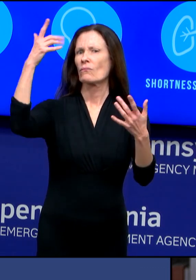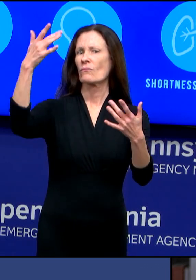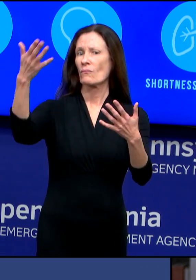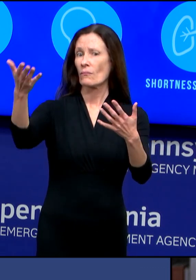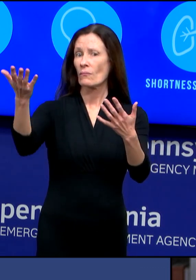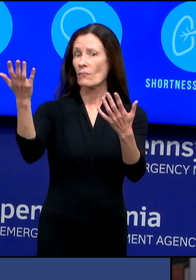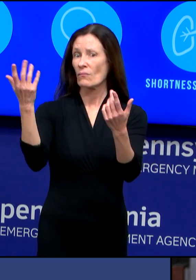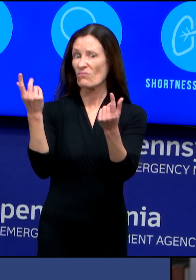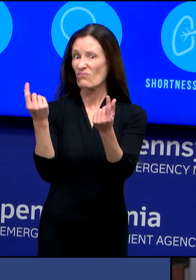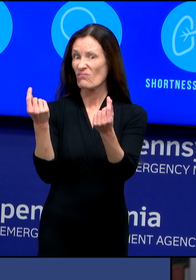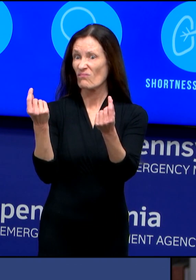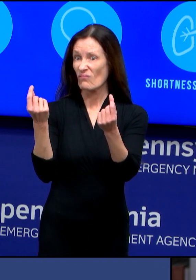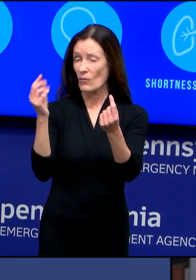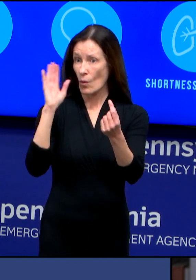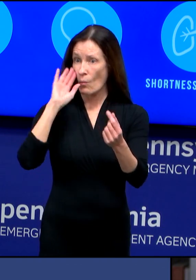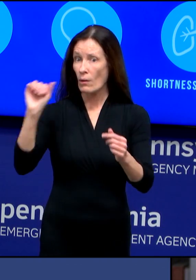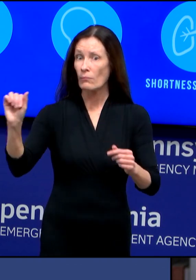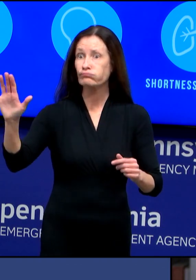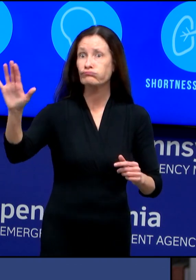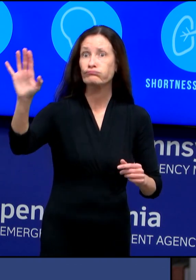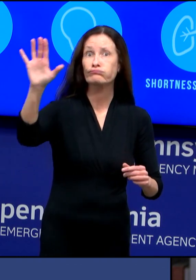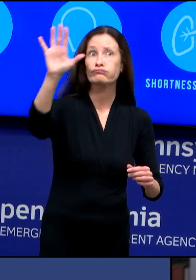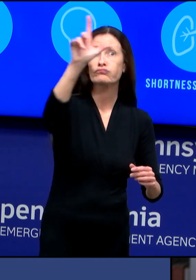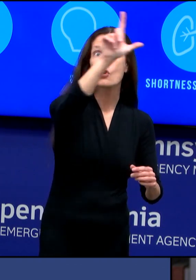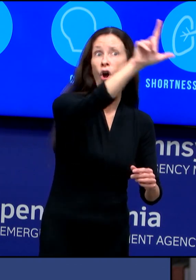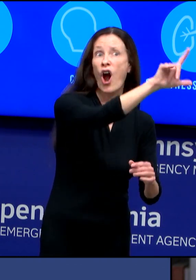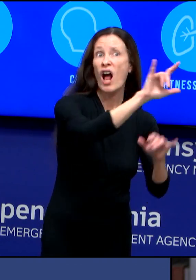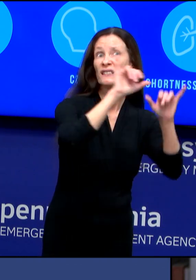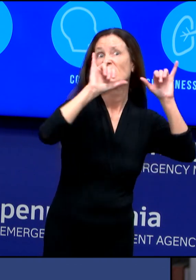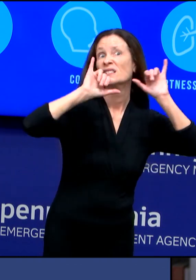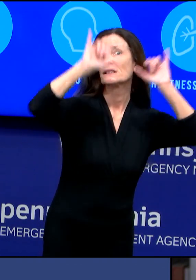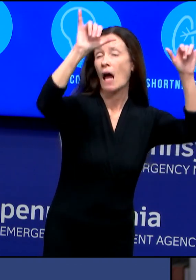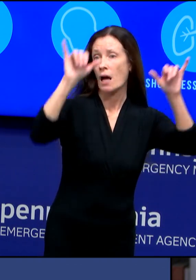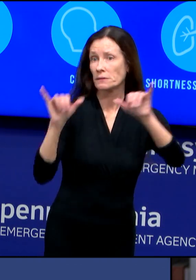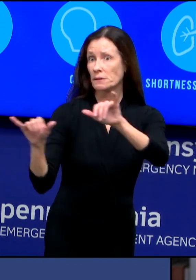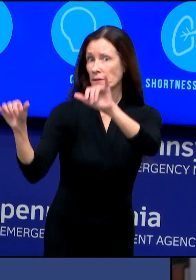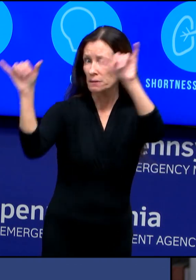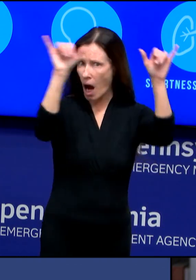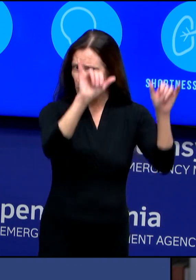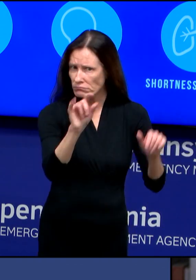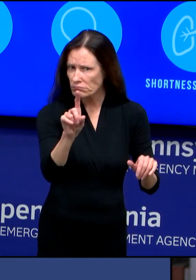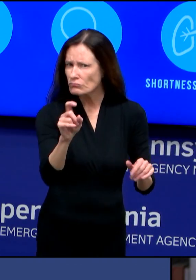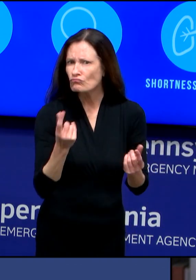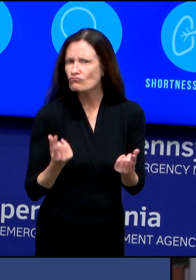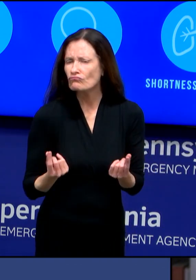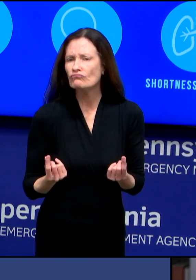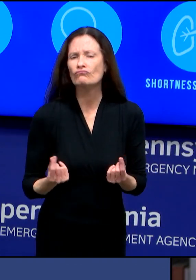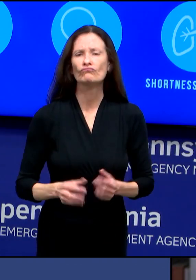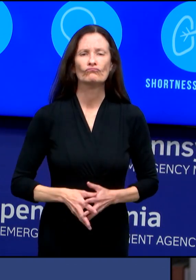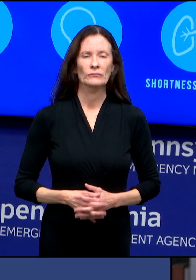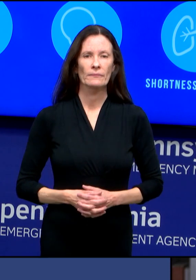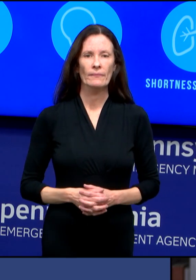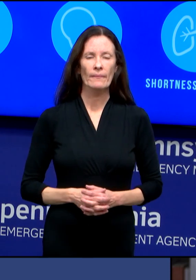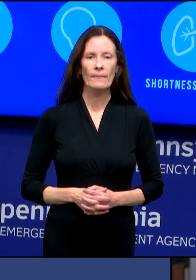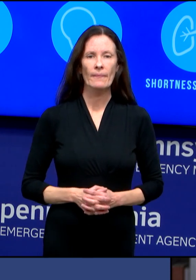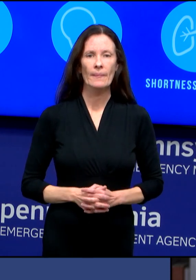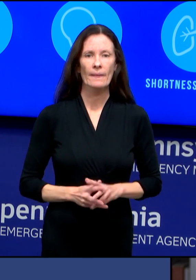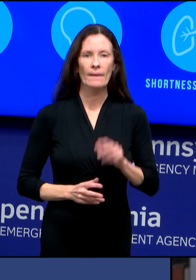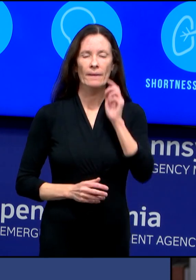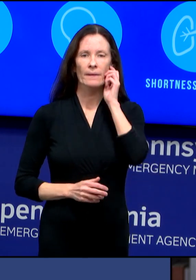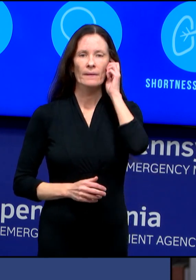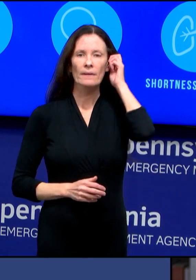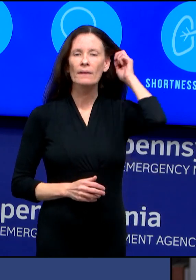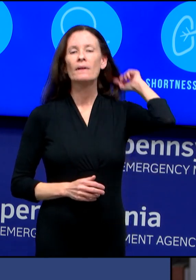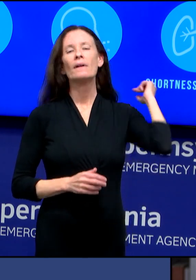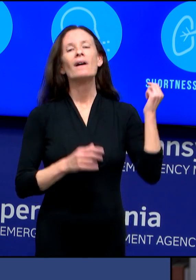Yeah, and again, I think as Secretary Levine said, that the mitigation efforts, we'll know when we're successful